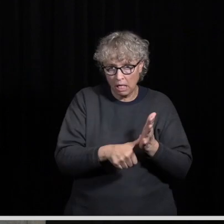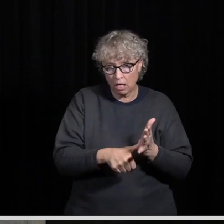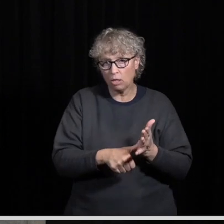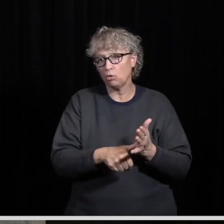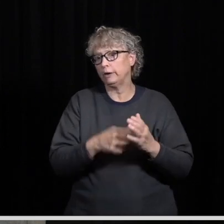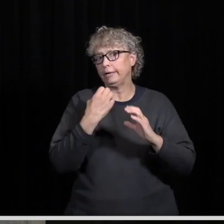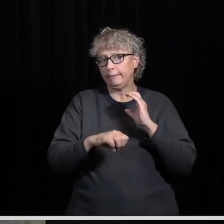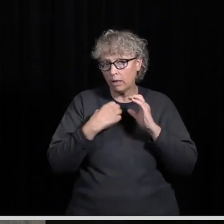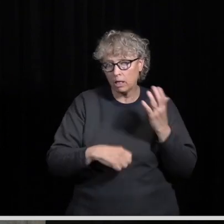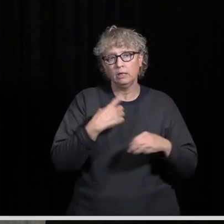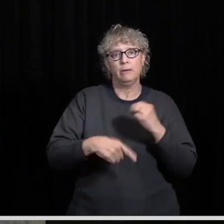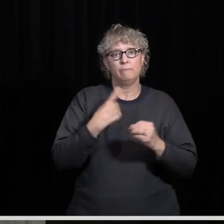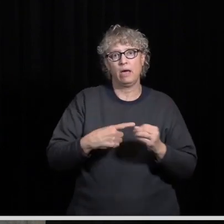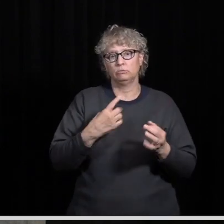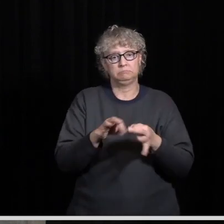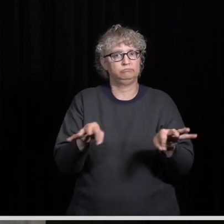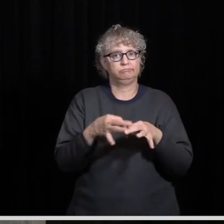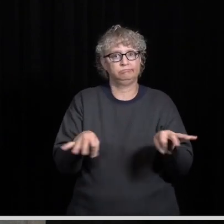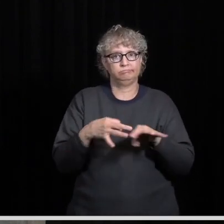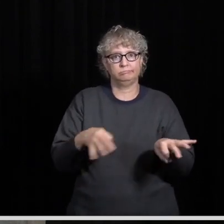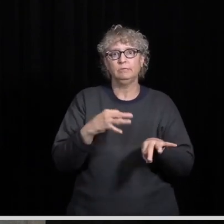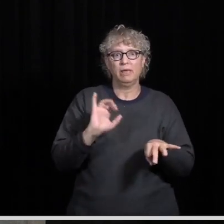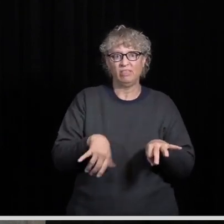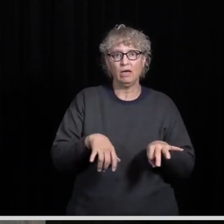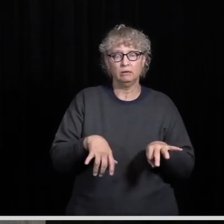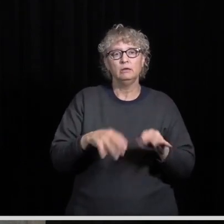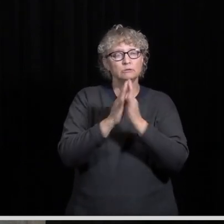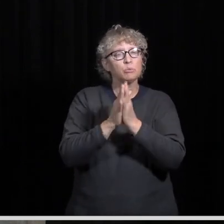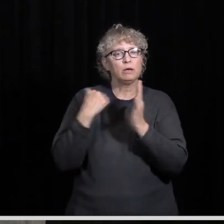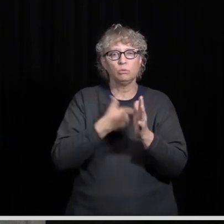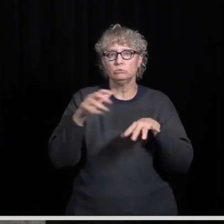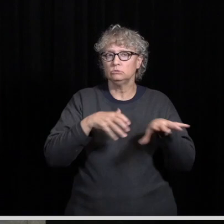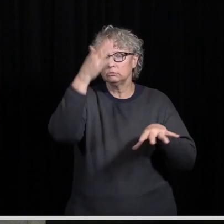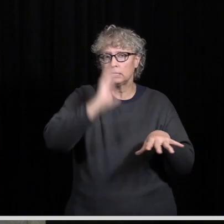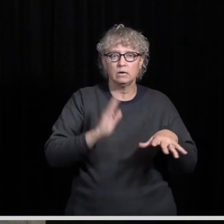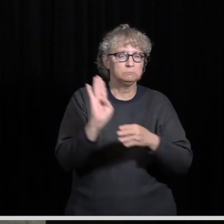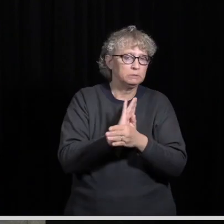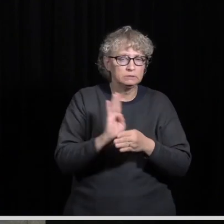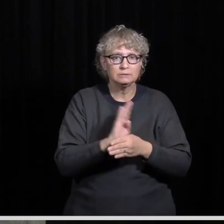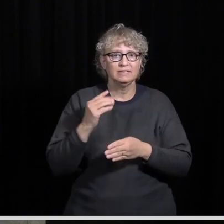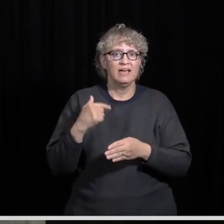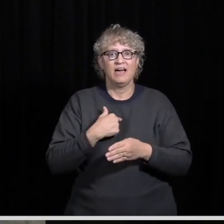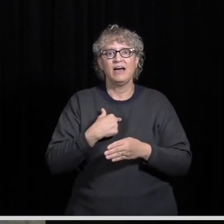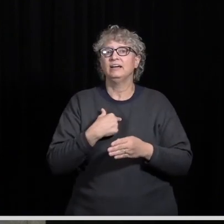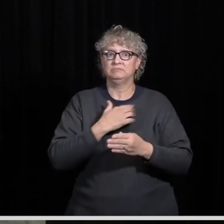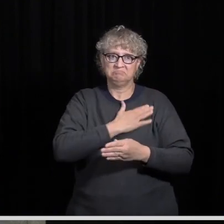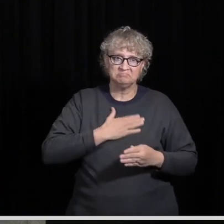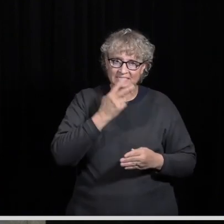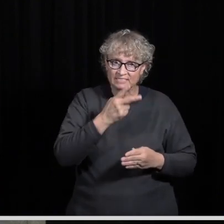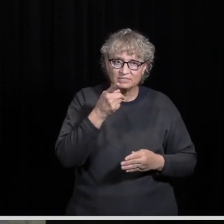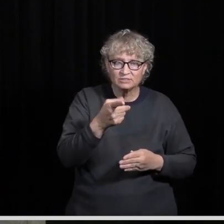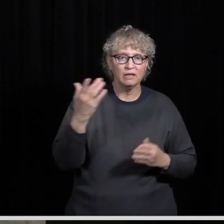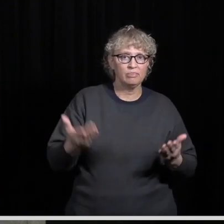or email about the details for that. So please just be praying that we'll be about God's business, and I look forward to seeing you there. We're going to